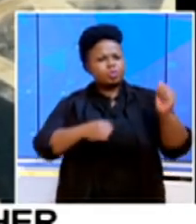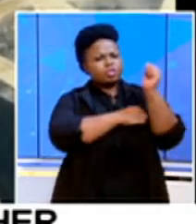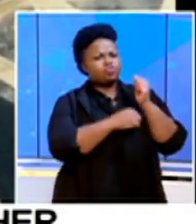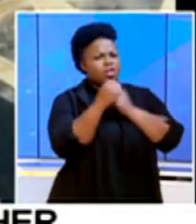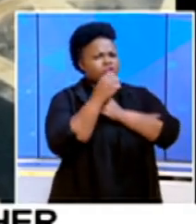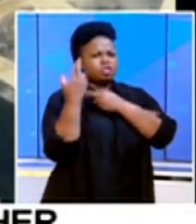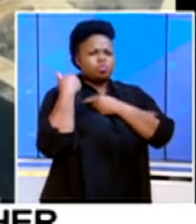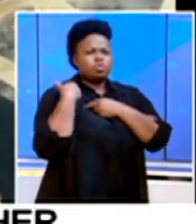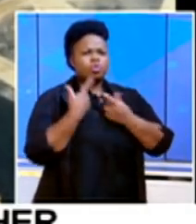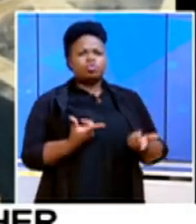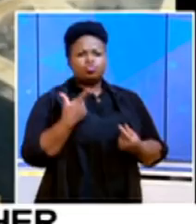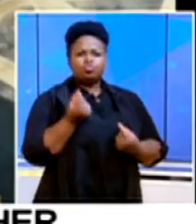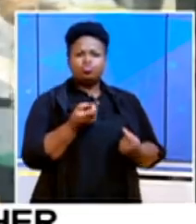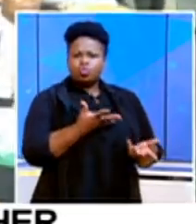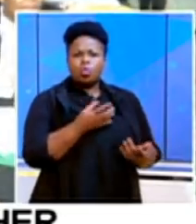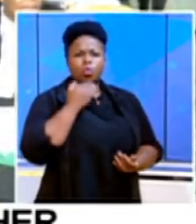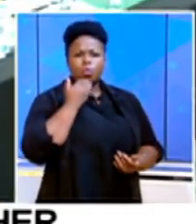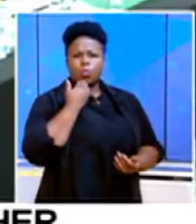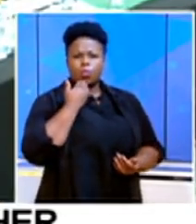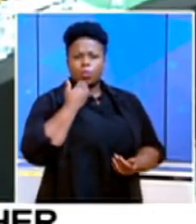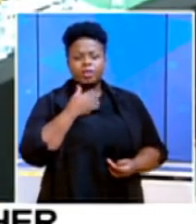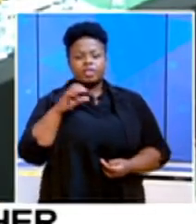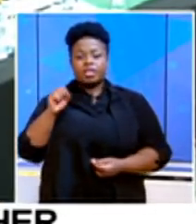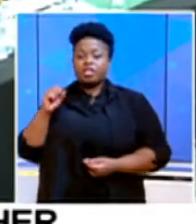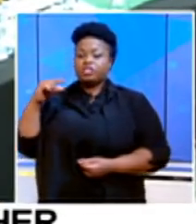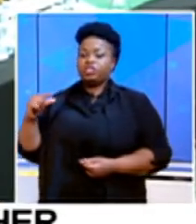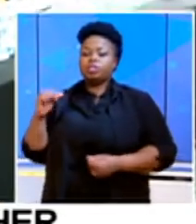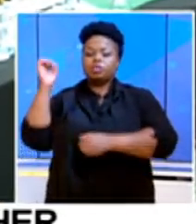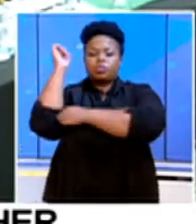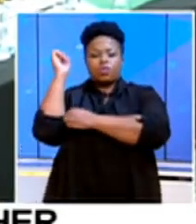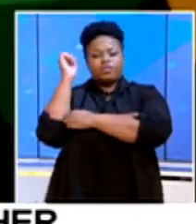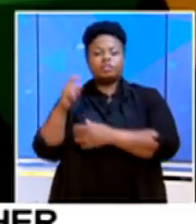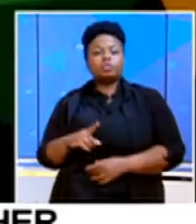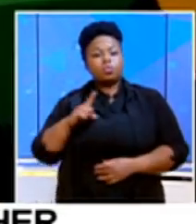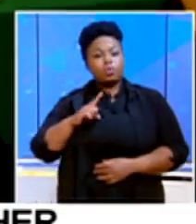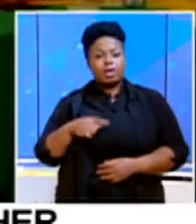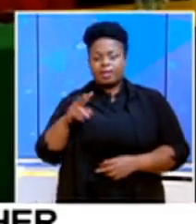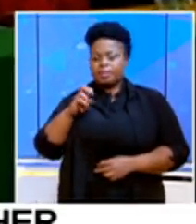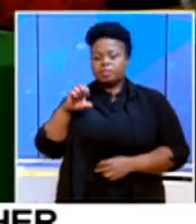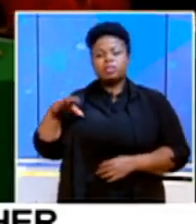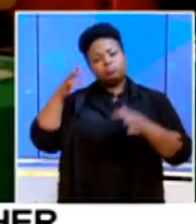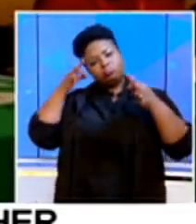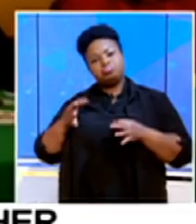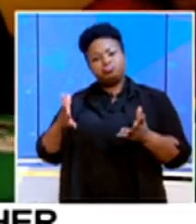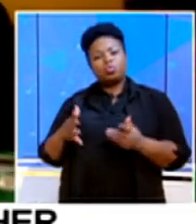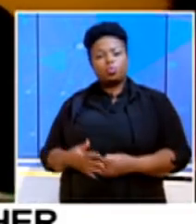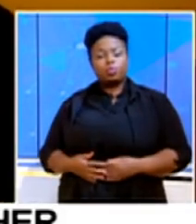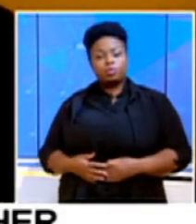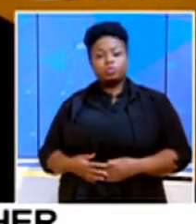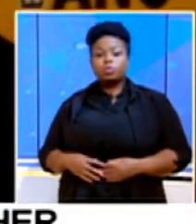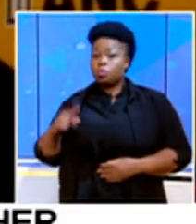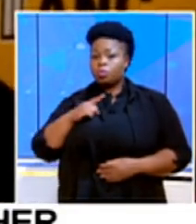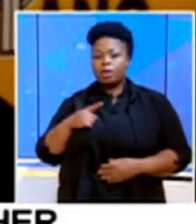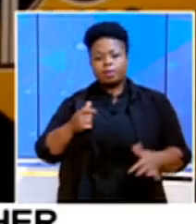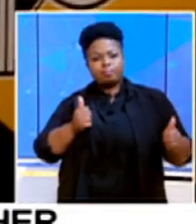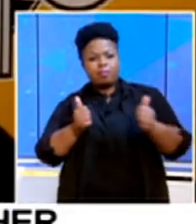this? It is going to be the Secretary-General's office as per the decision of the National Executive Committee. It is